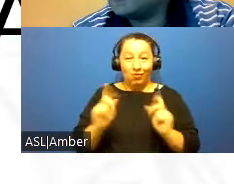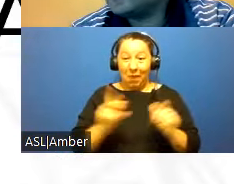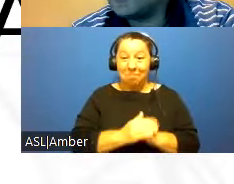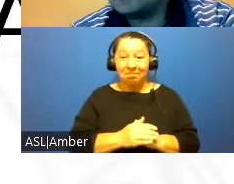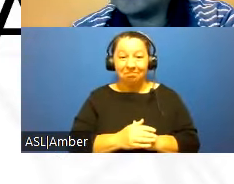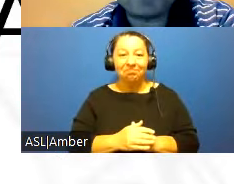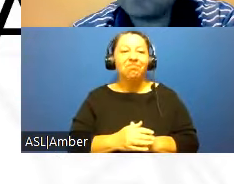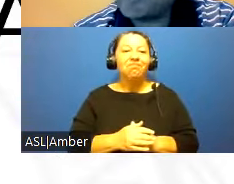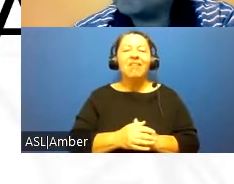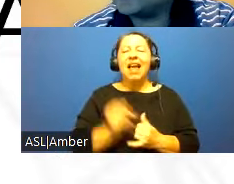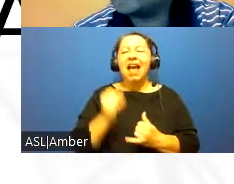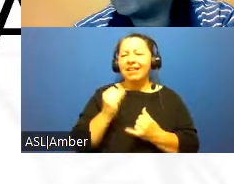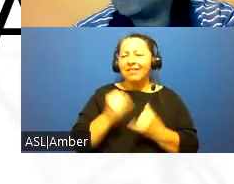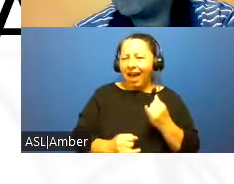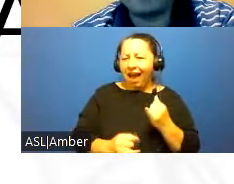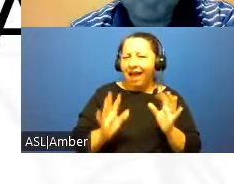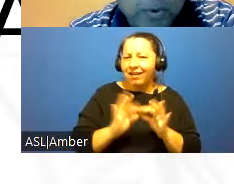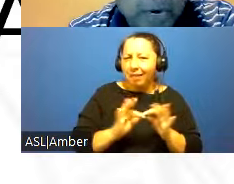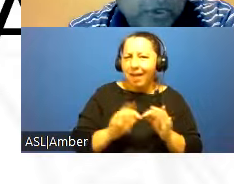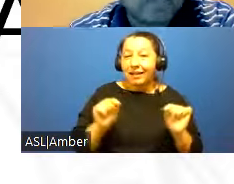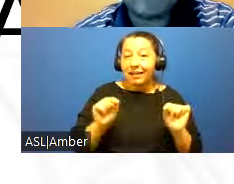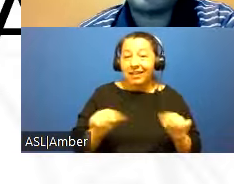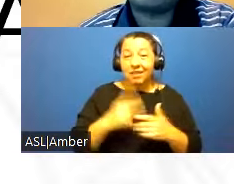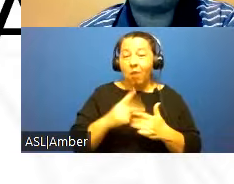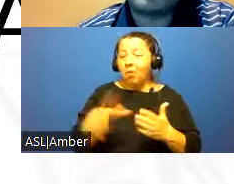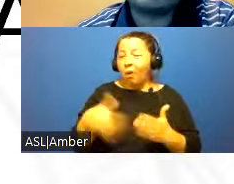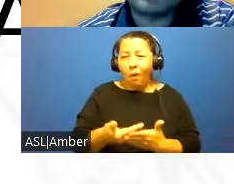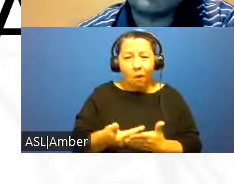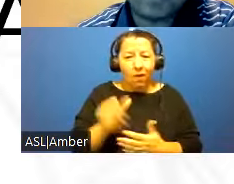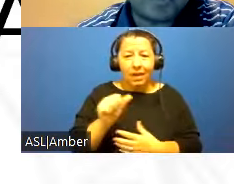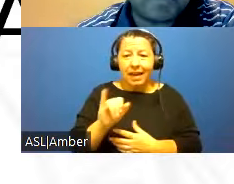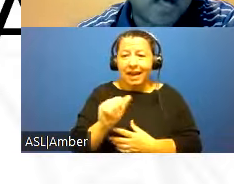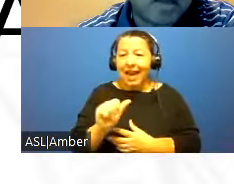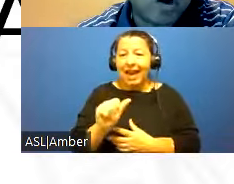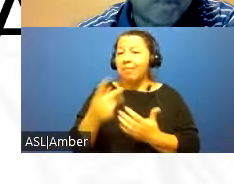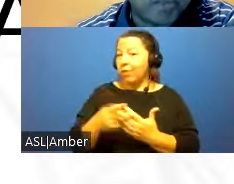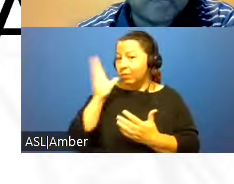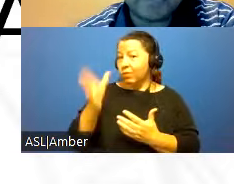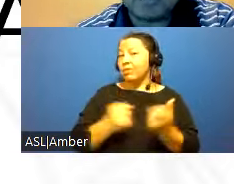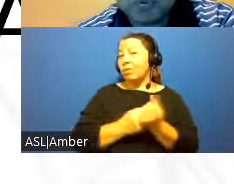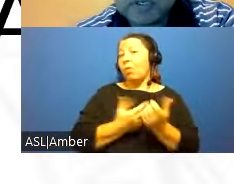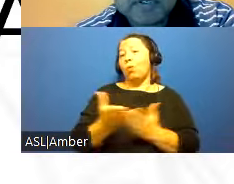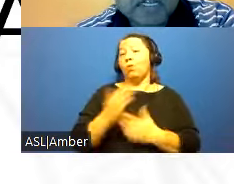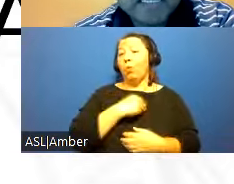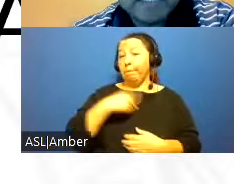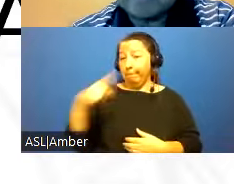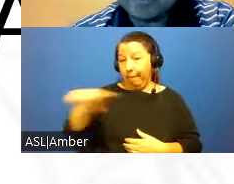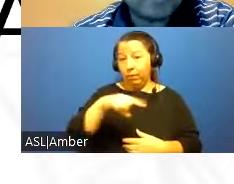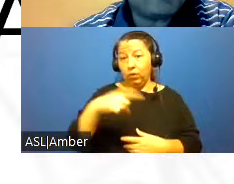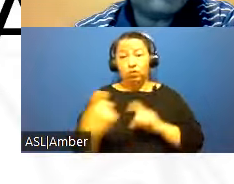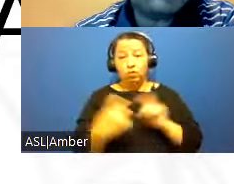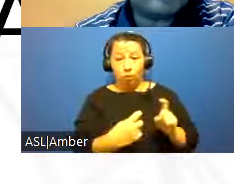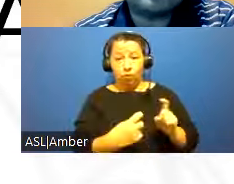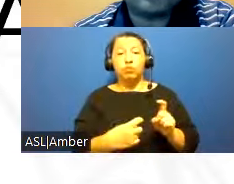final note, these programs, all our programs, all AIA programs are supported by our members and donors.